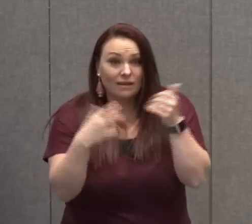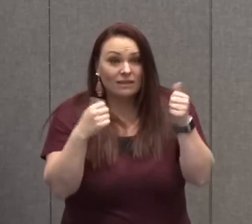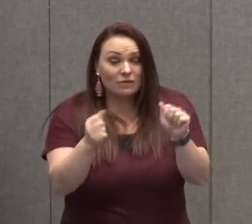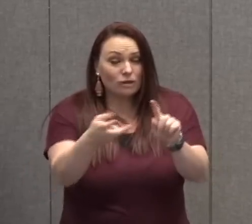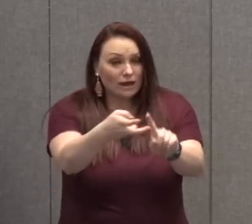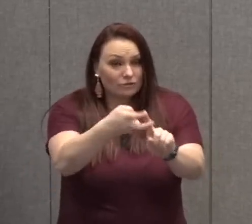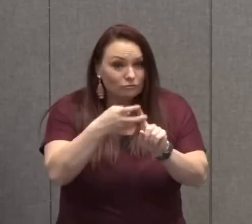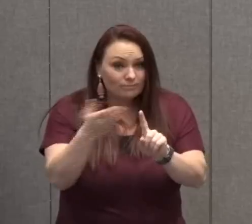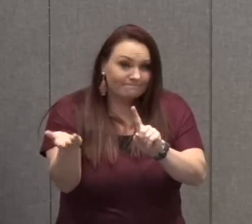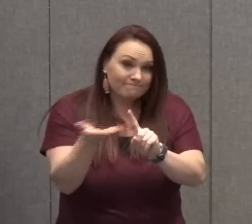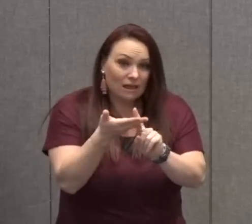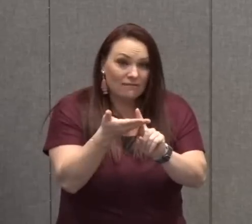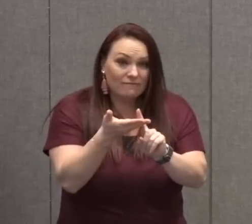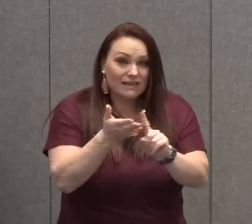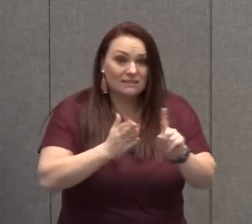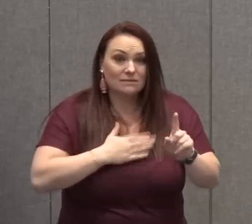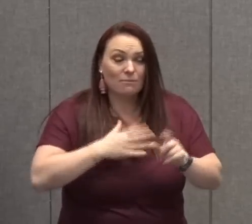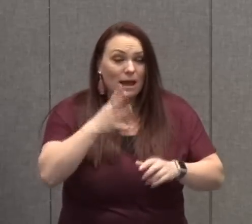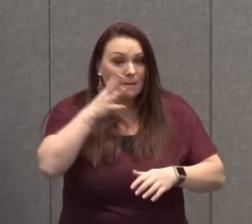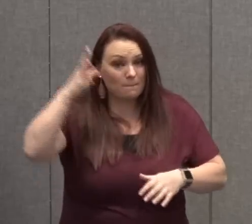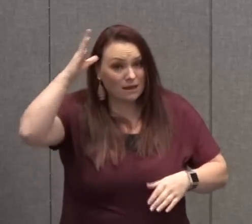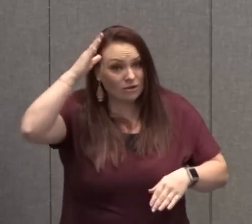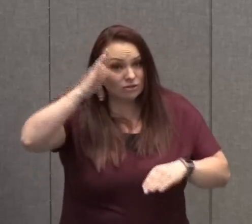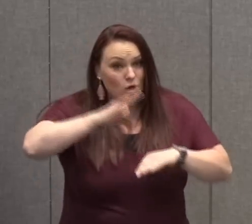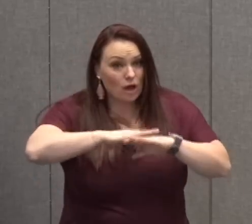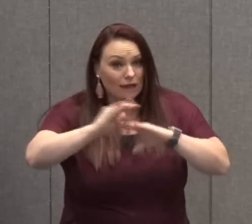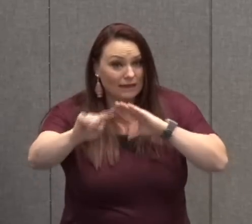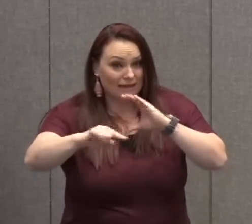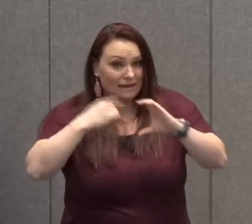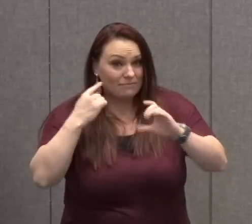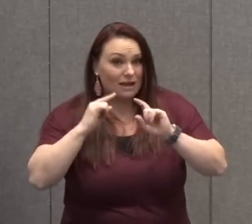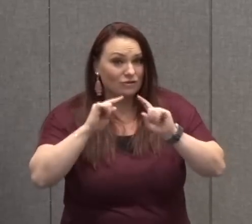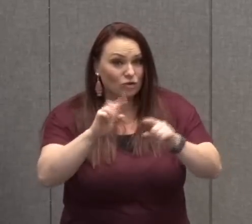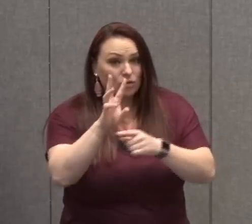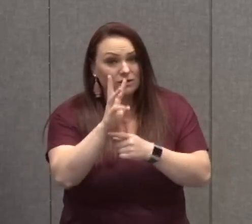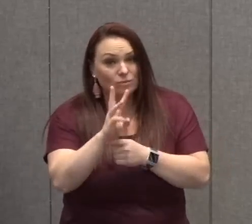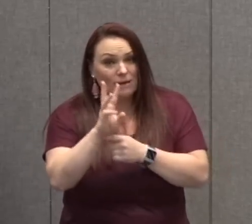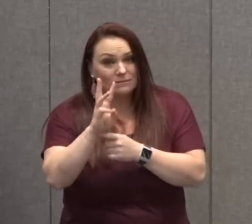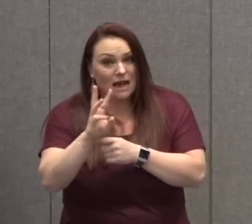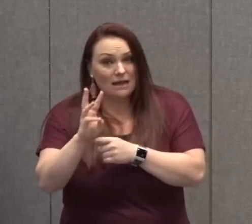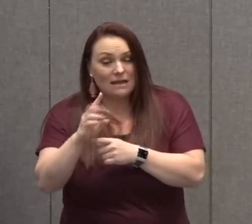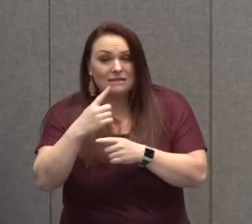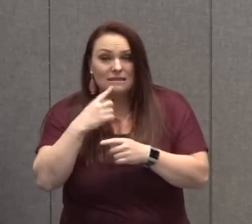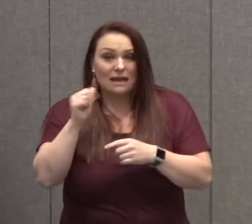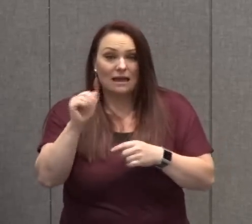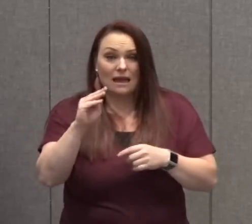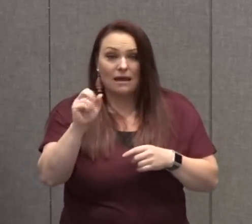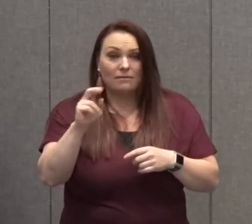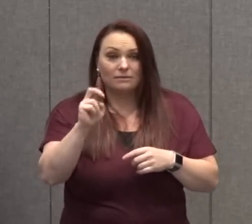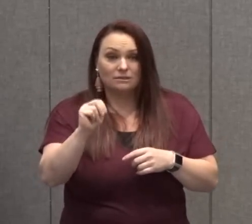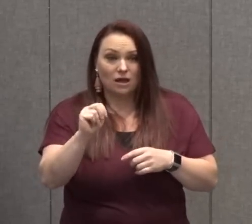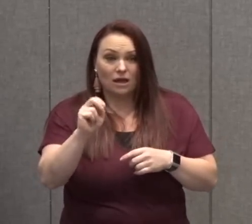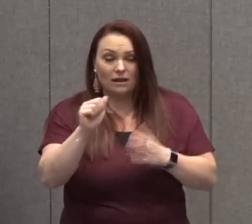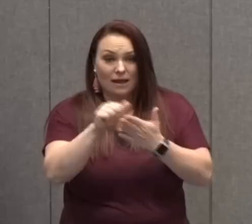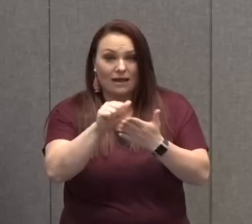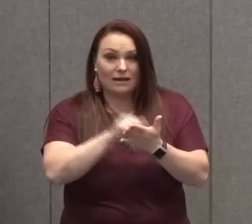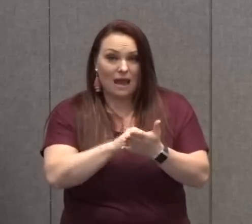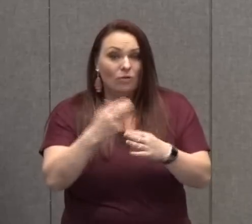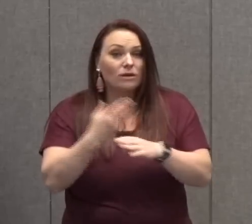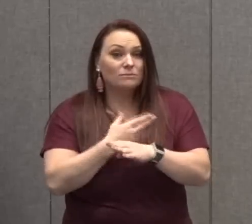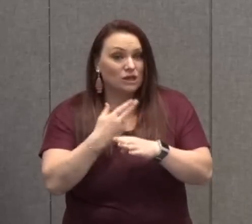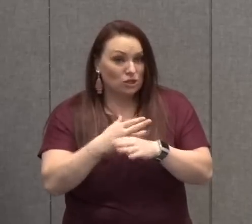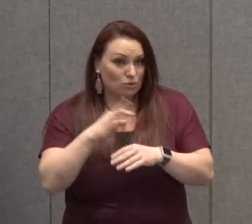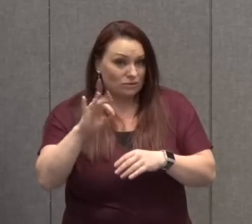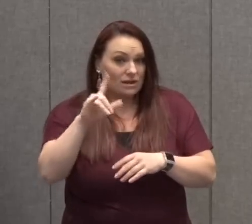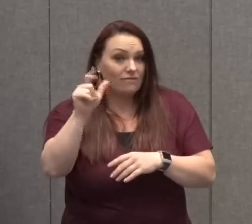to, on an email, to go to this website saying that the Amazon account was being used in Florida.